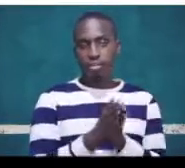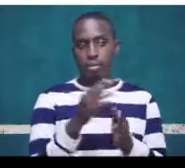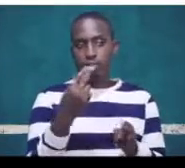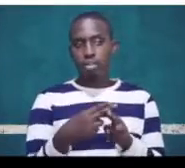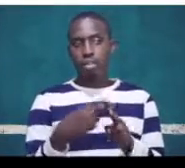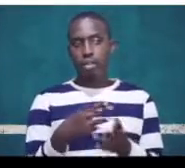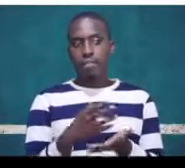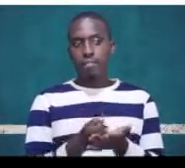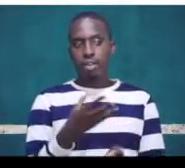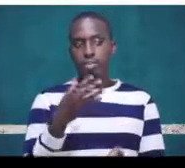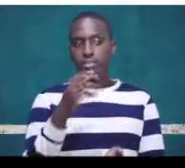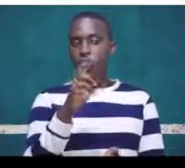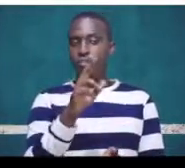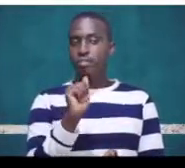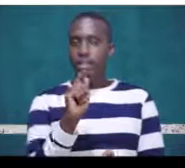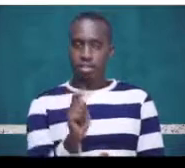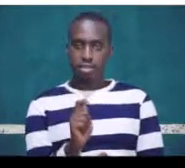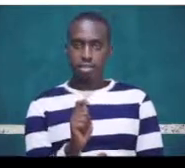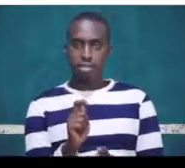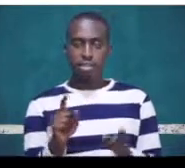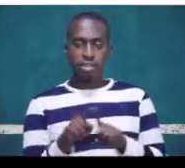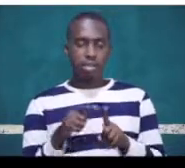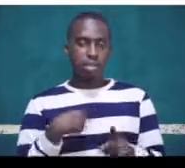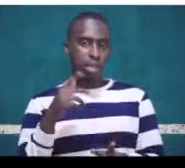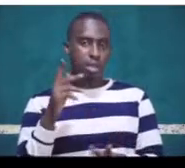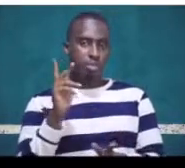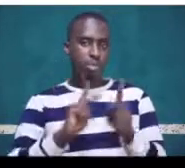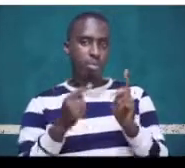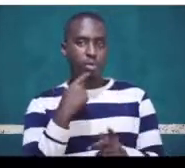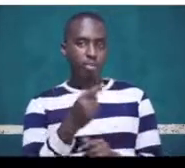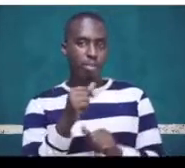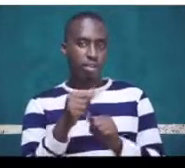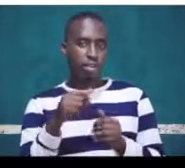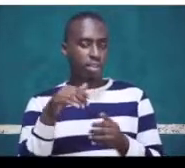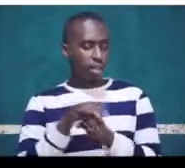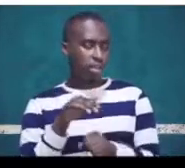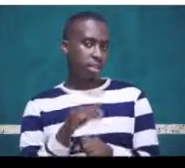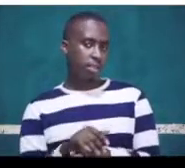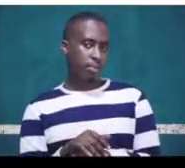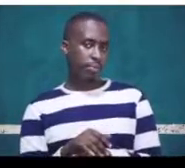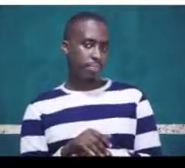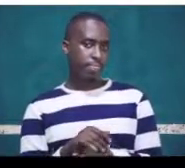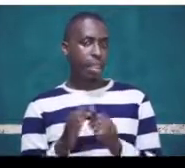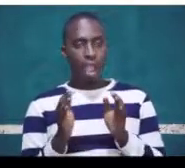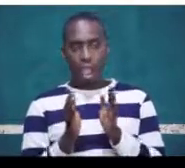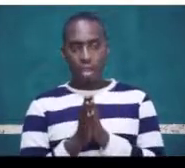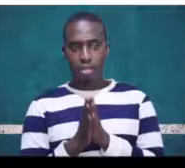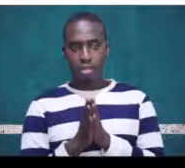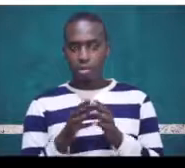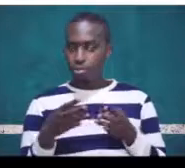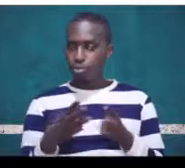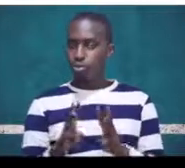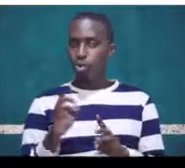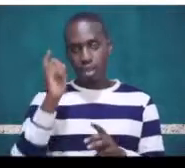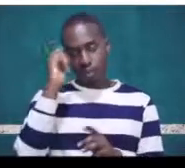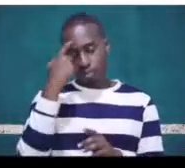the value-added tax. This is what you will hear people talking about it very often. And the way the